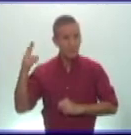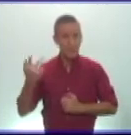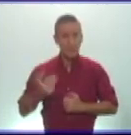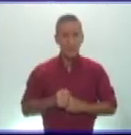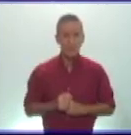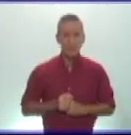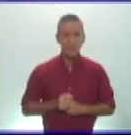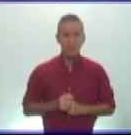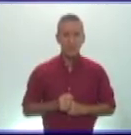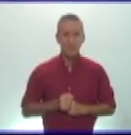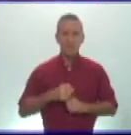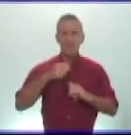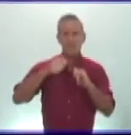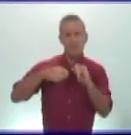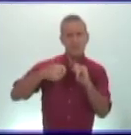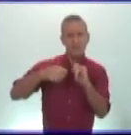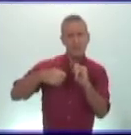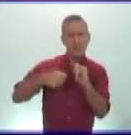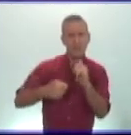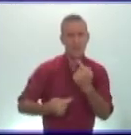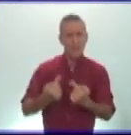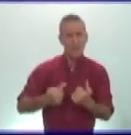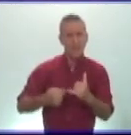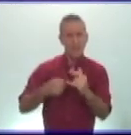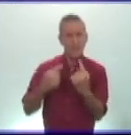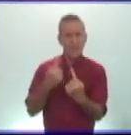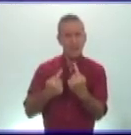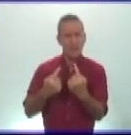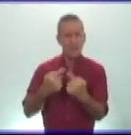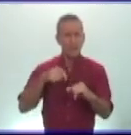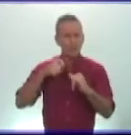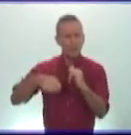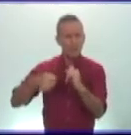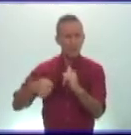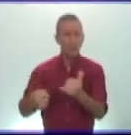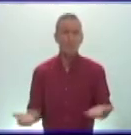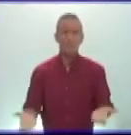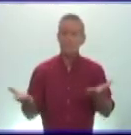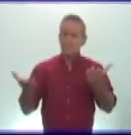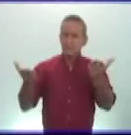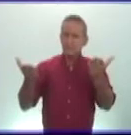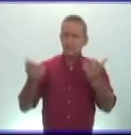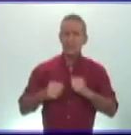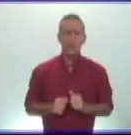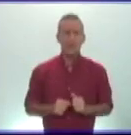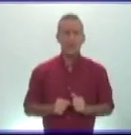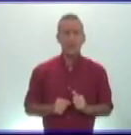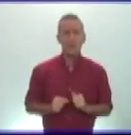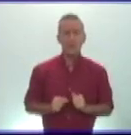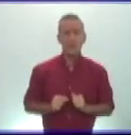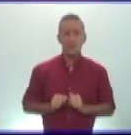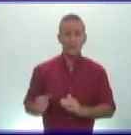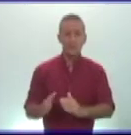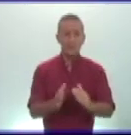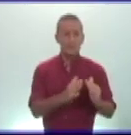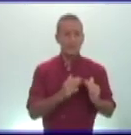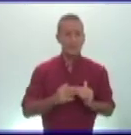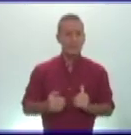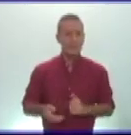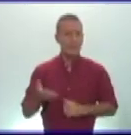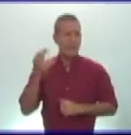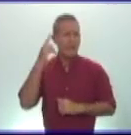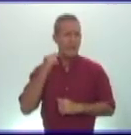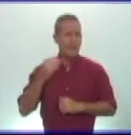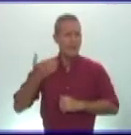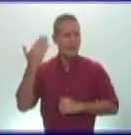project some materials that simplify the development of ancient civilizations that we studied in class and received